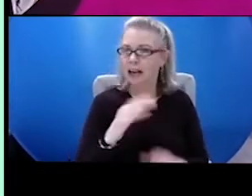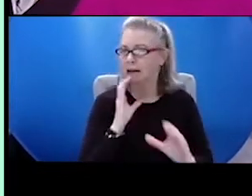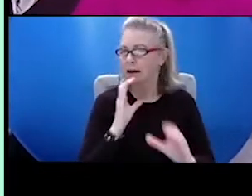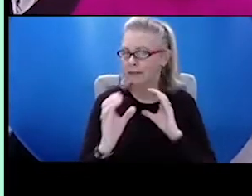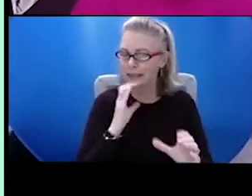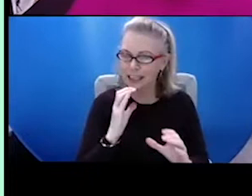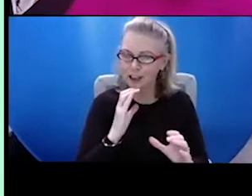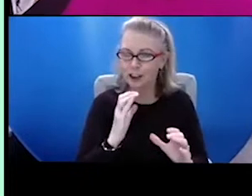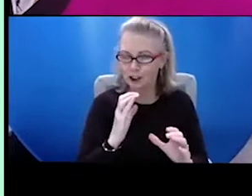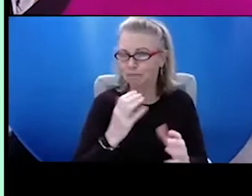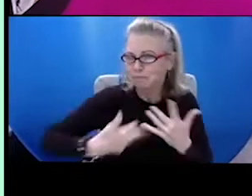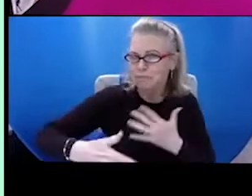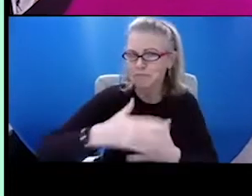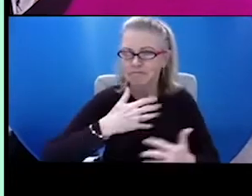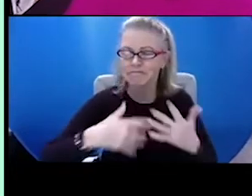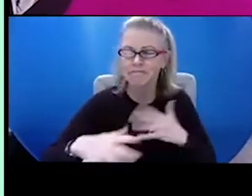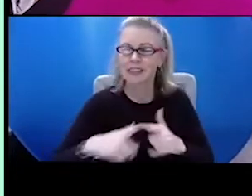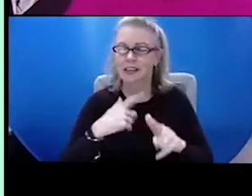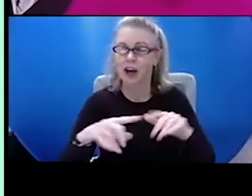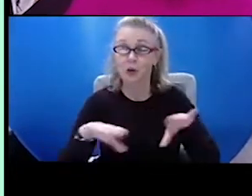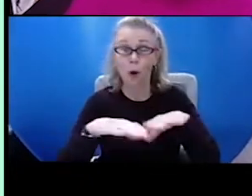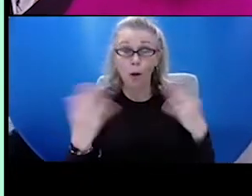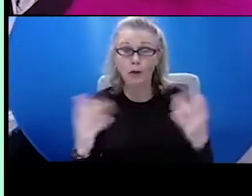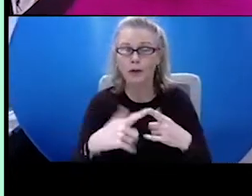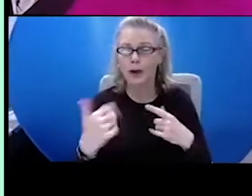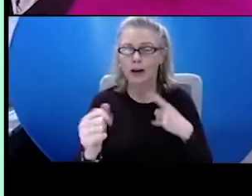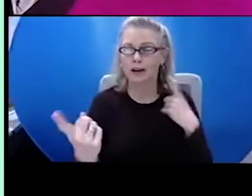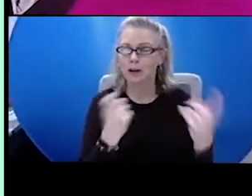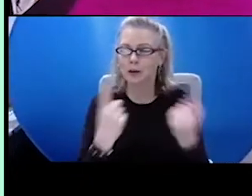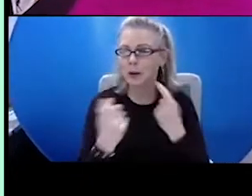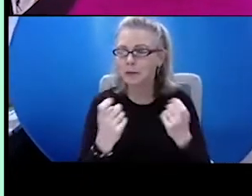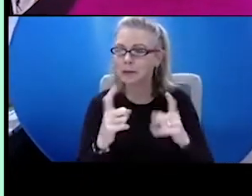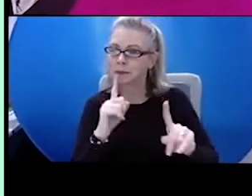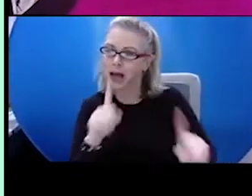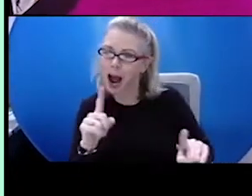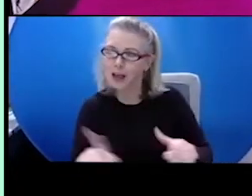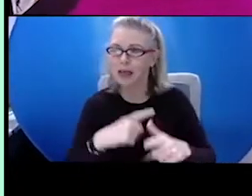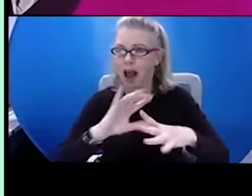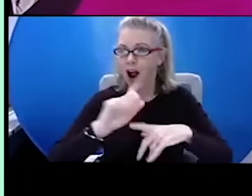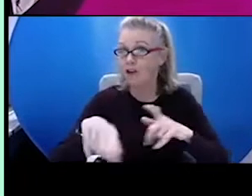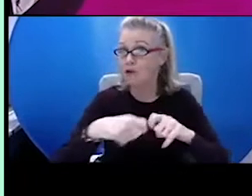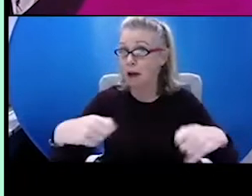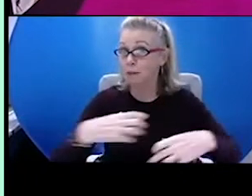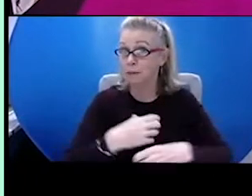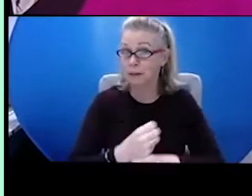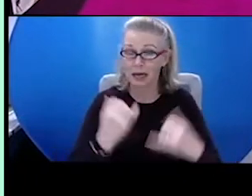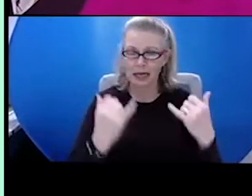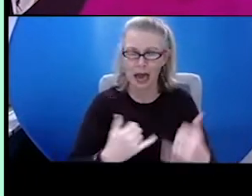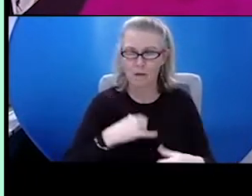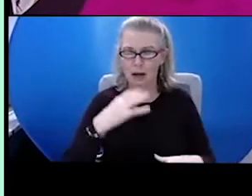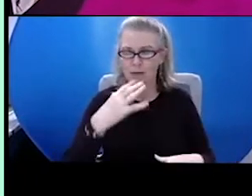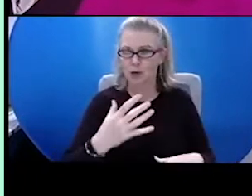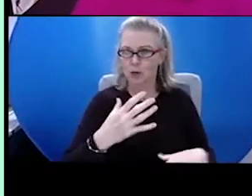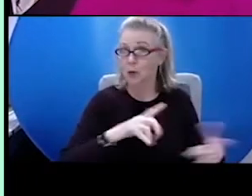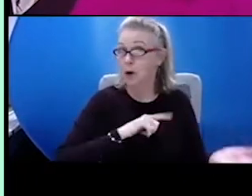amongst ourselves. We'll then open the floor to Q&A and then we will wrap up. So I'm now going to throw the